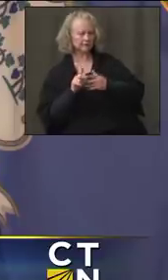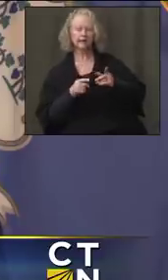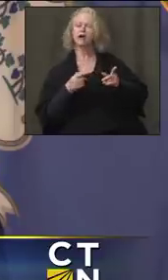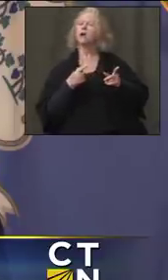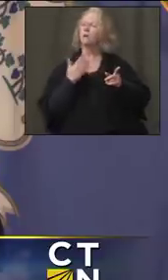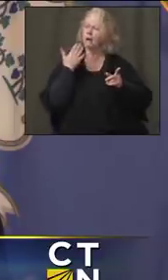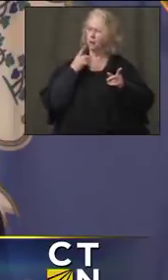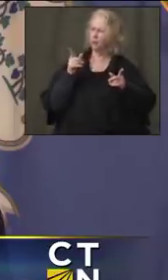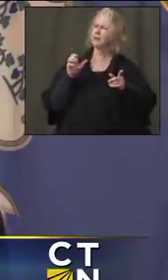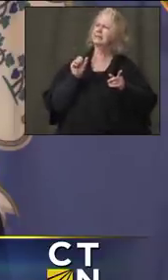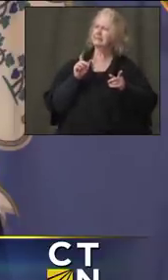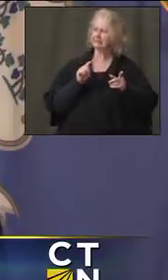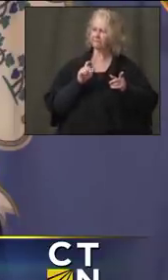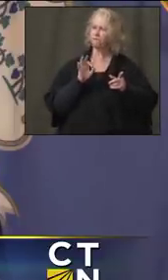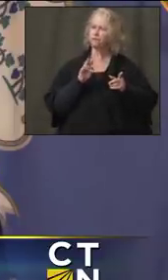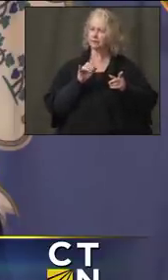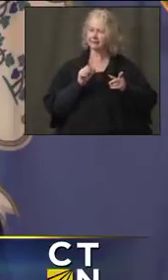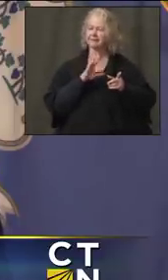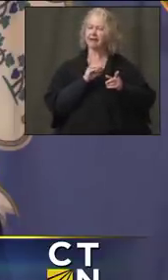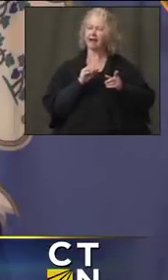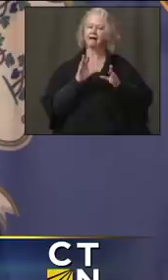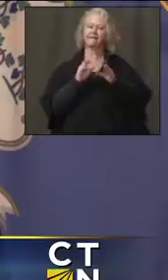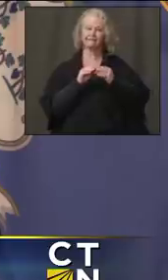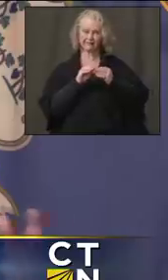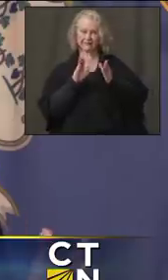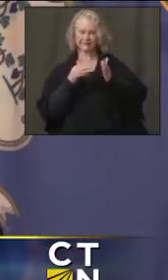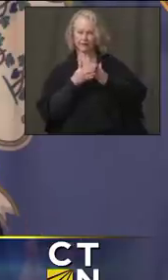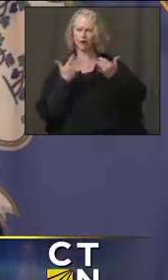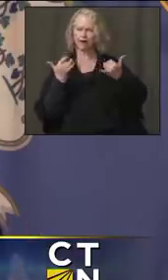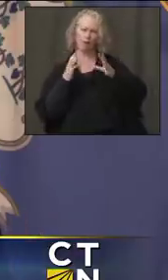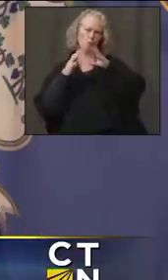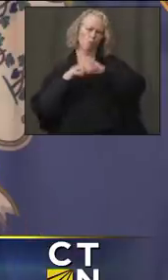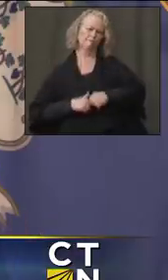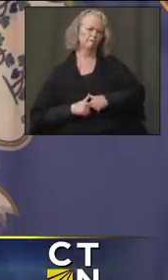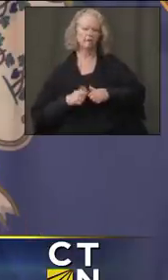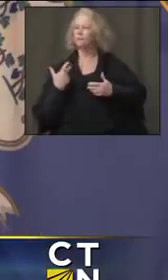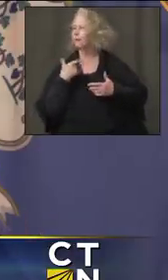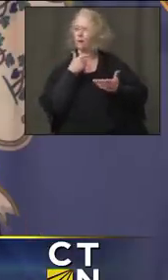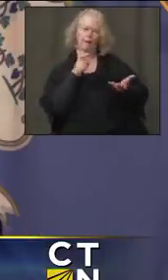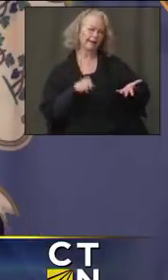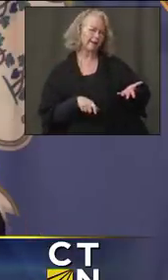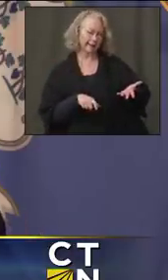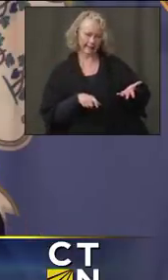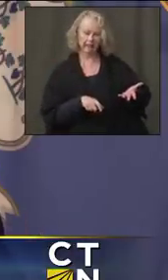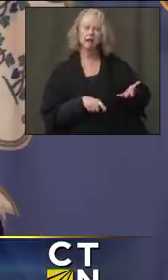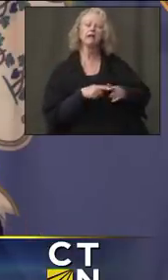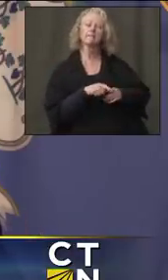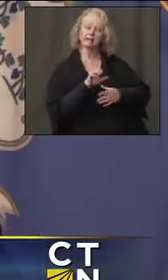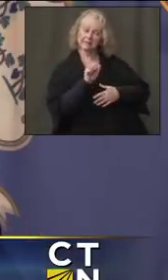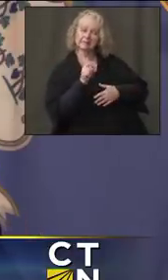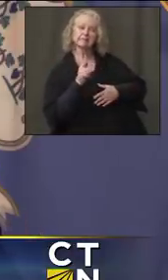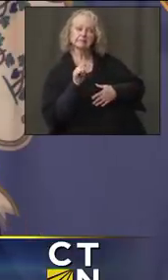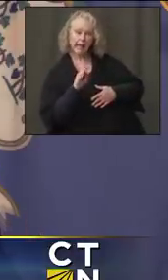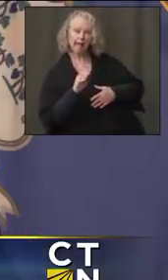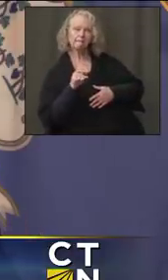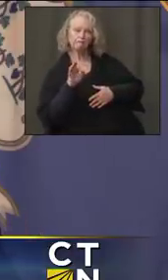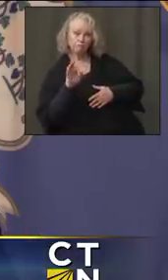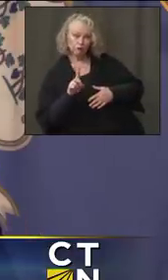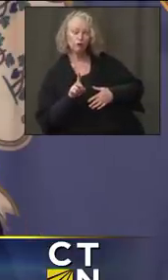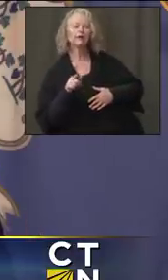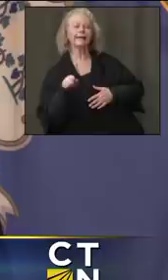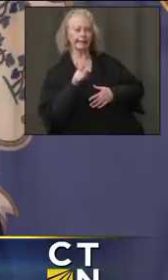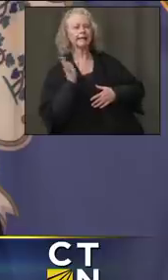and the Convention Center, are being taken down at this point because we didn't need it. We needed it down in Stamford and some other locations, by the